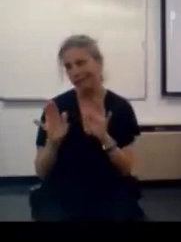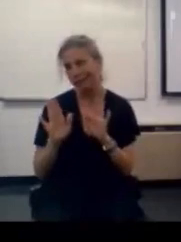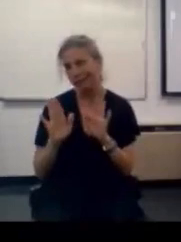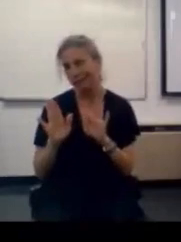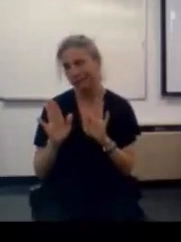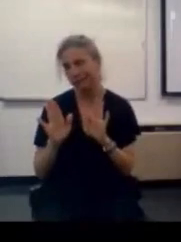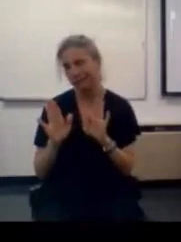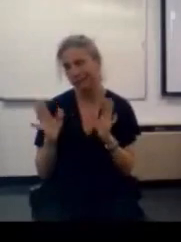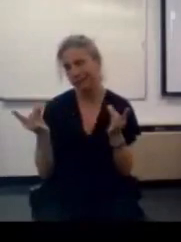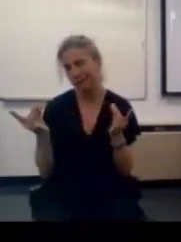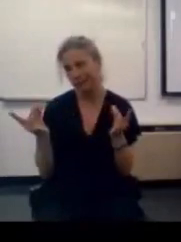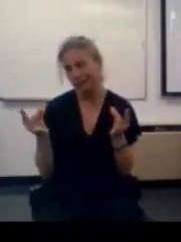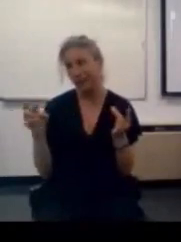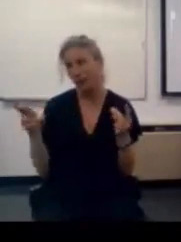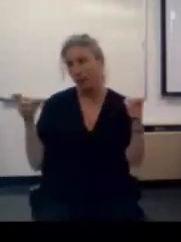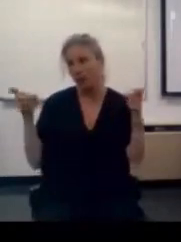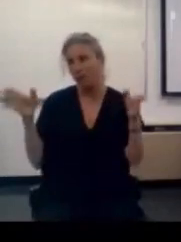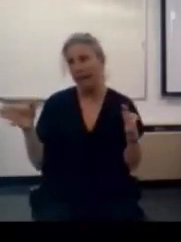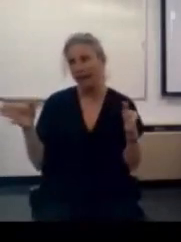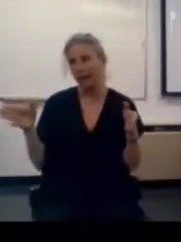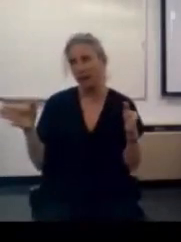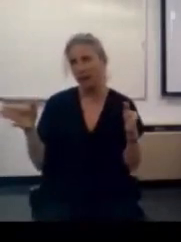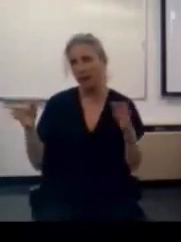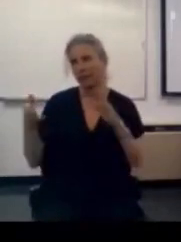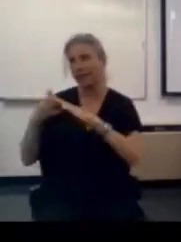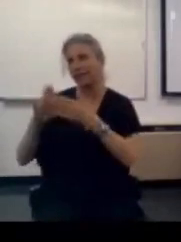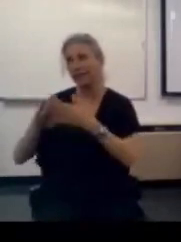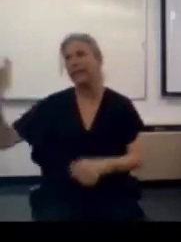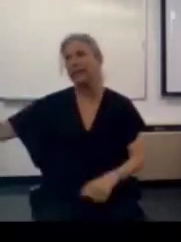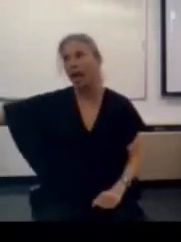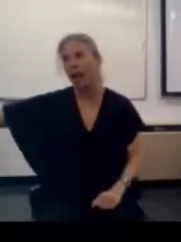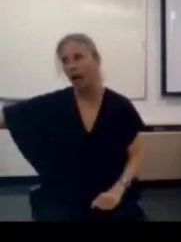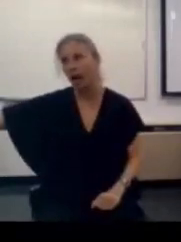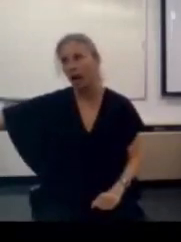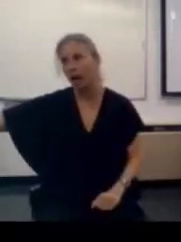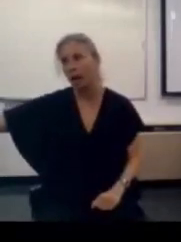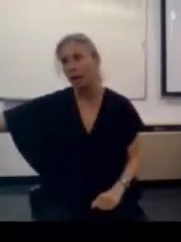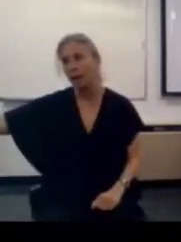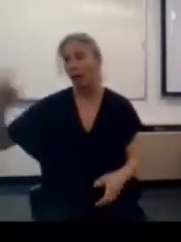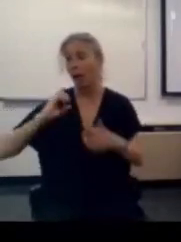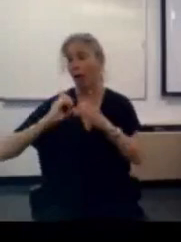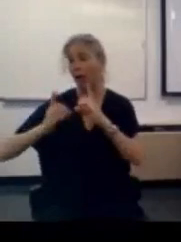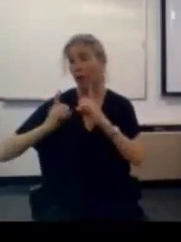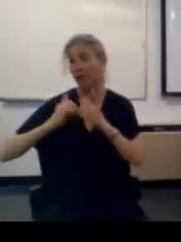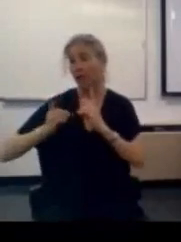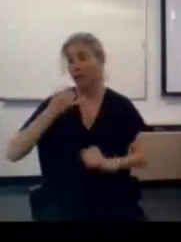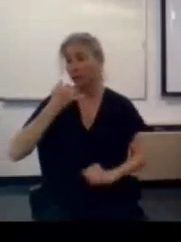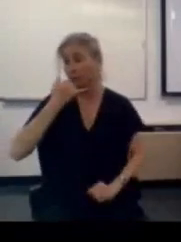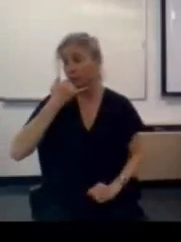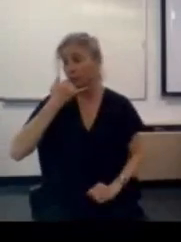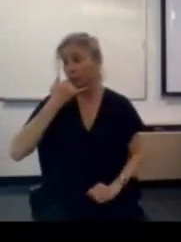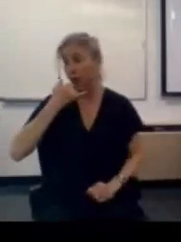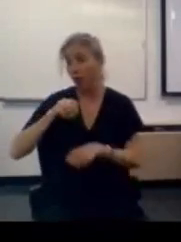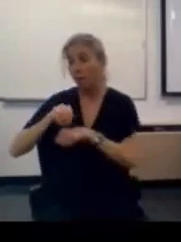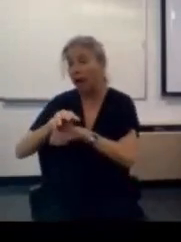of an interview or because the manager is located in another city, et cetera. If